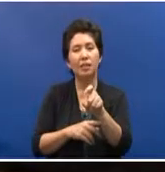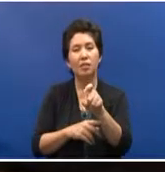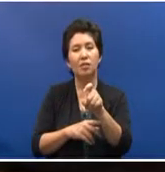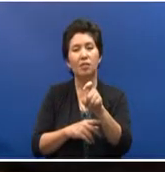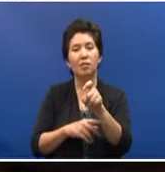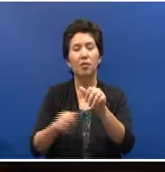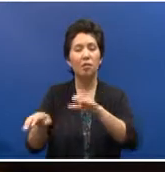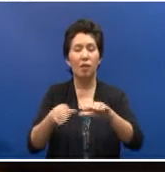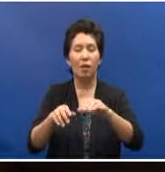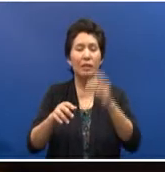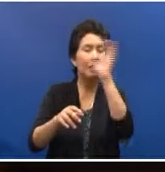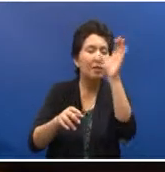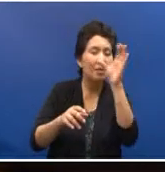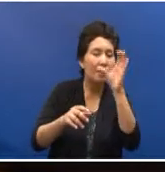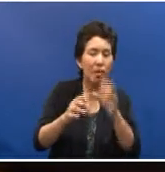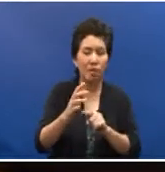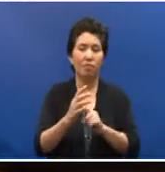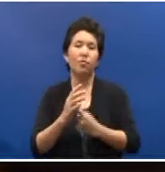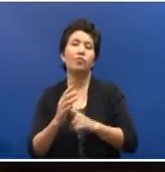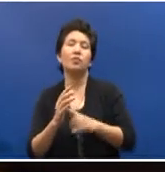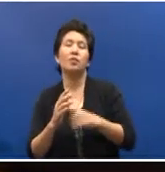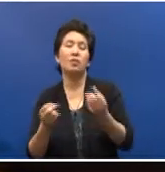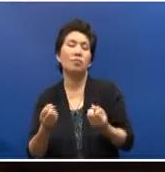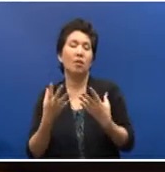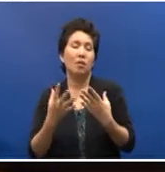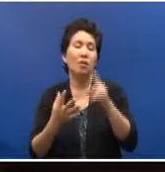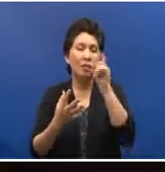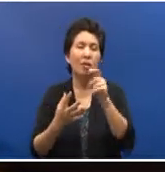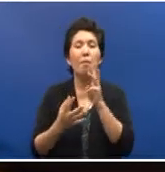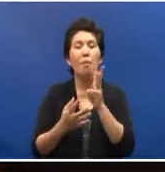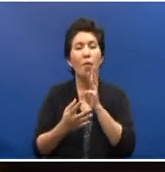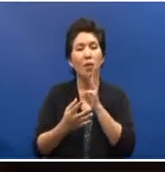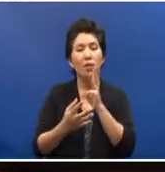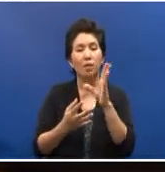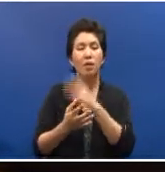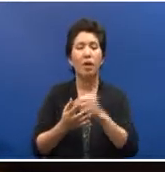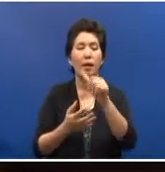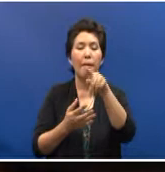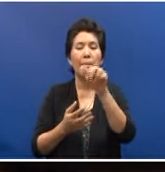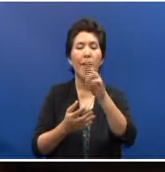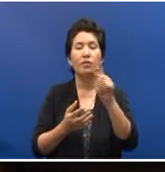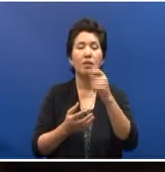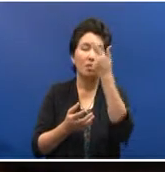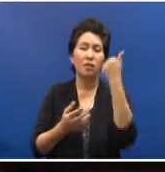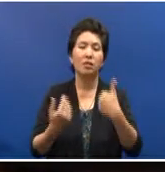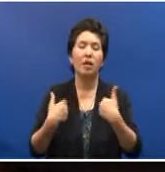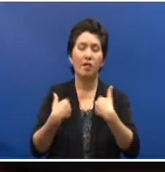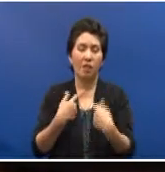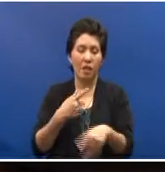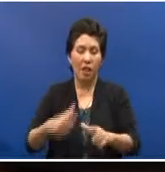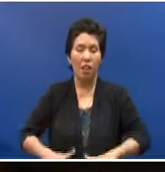to two main resources. Okay, they really need water and also pasture, okay, because they have the